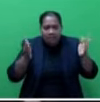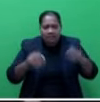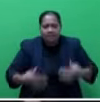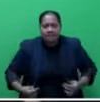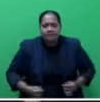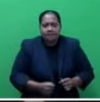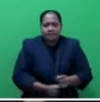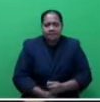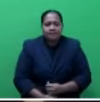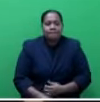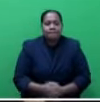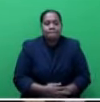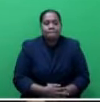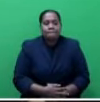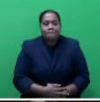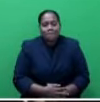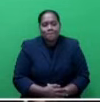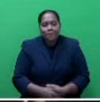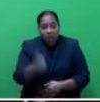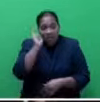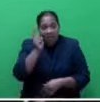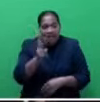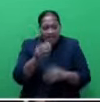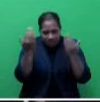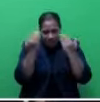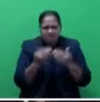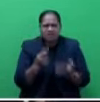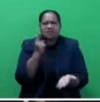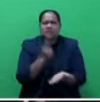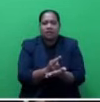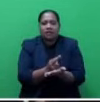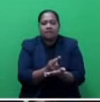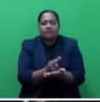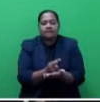Again, Mr. Speaker, it is really